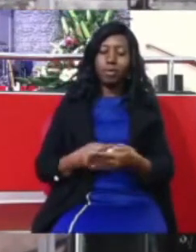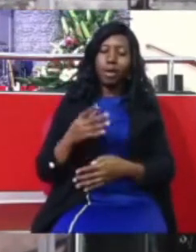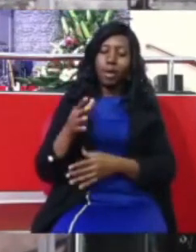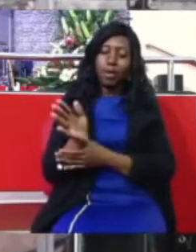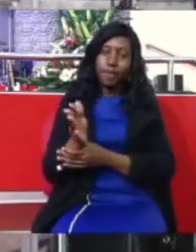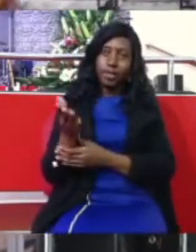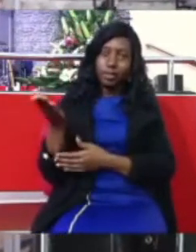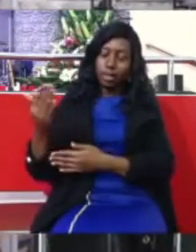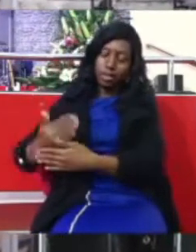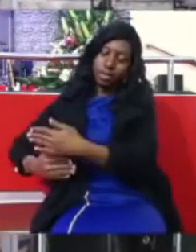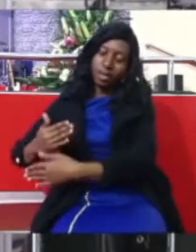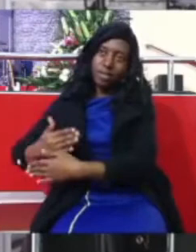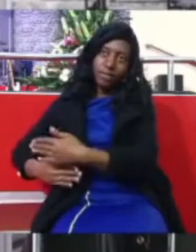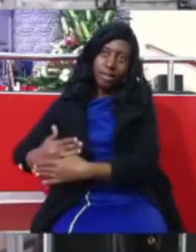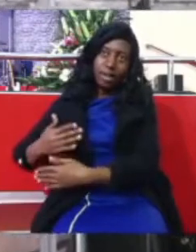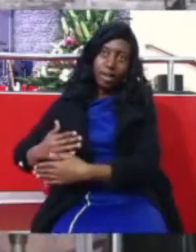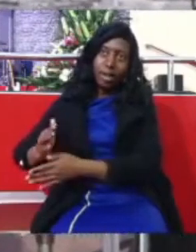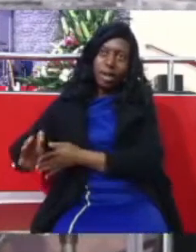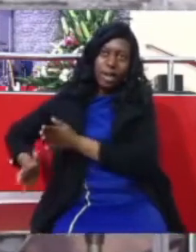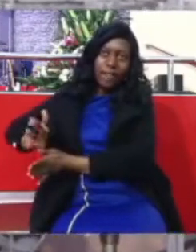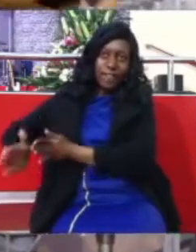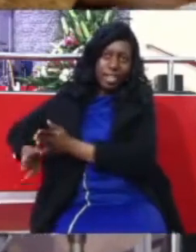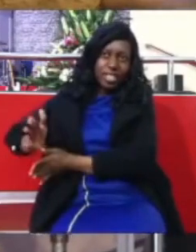Pengine wale watanunua ni wale wametoka huku huku.